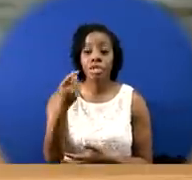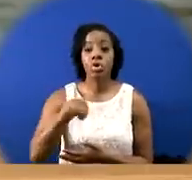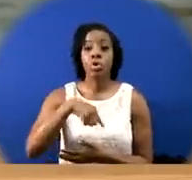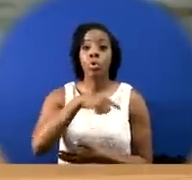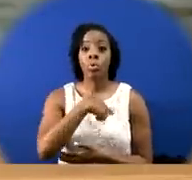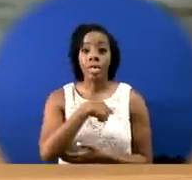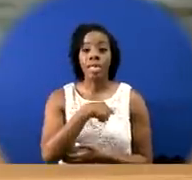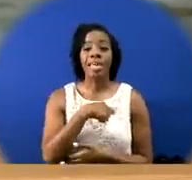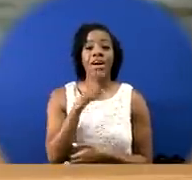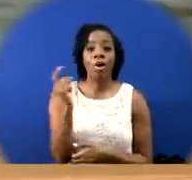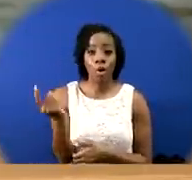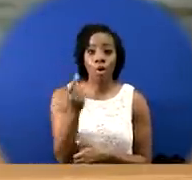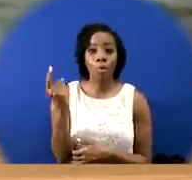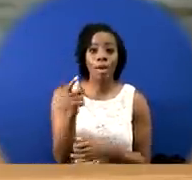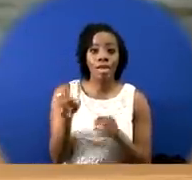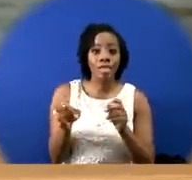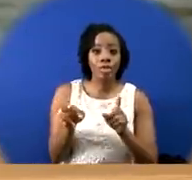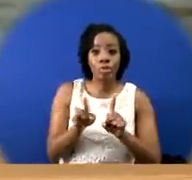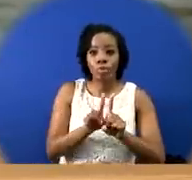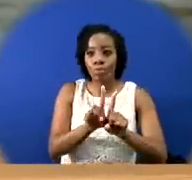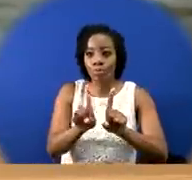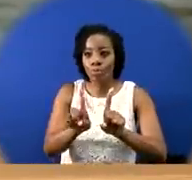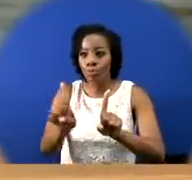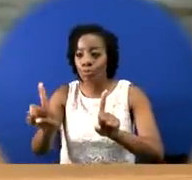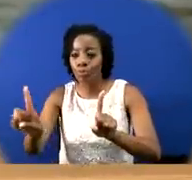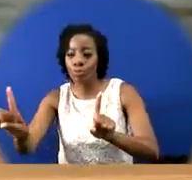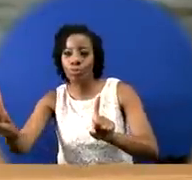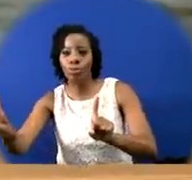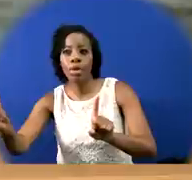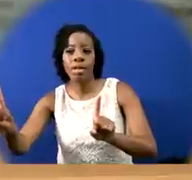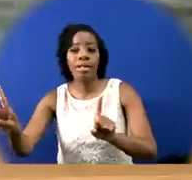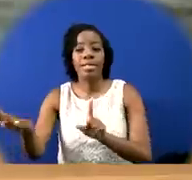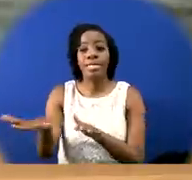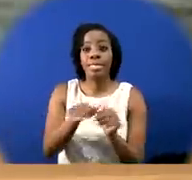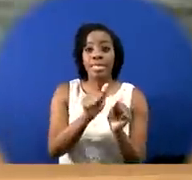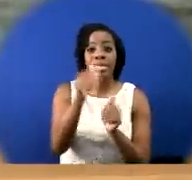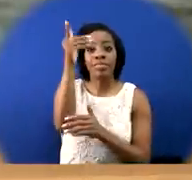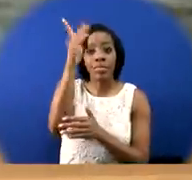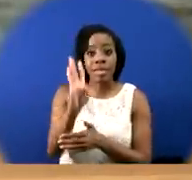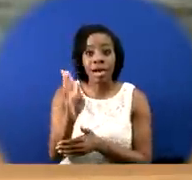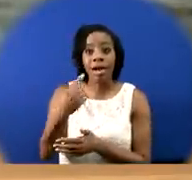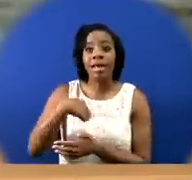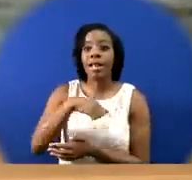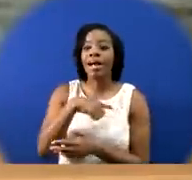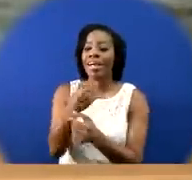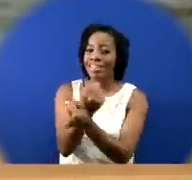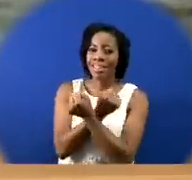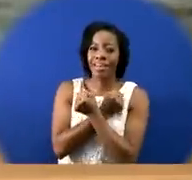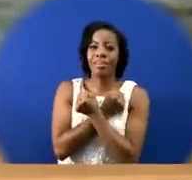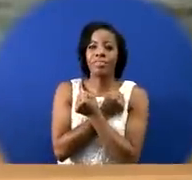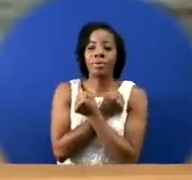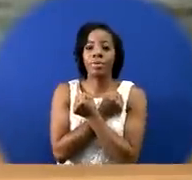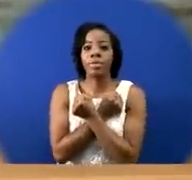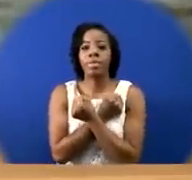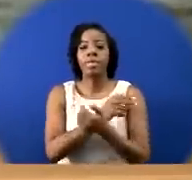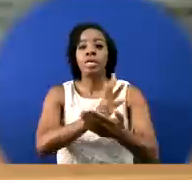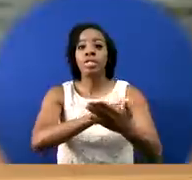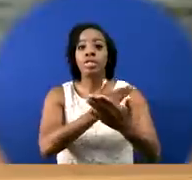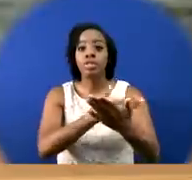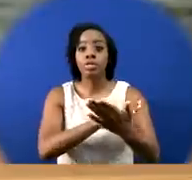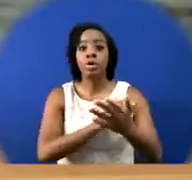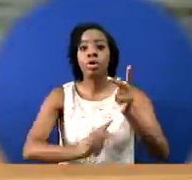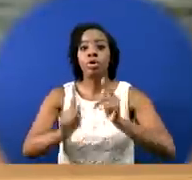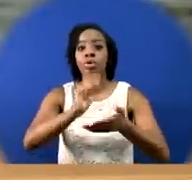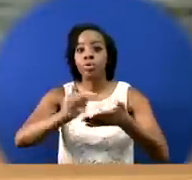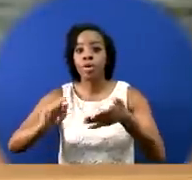wander. Lord, I feel it. Prone to leave the God I love. Did you catch that? The hymn writer said that all of